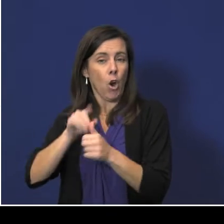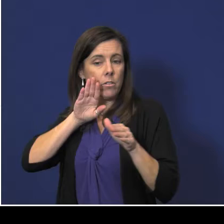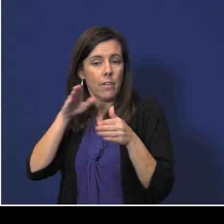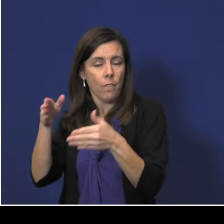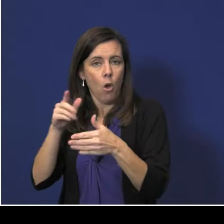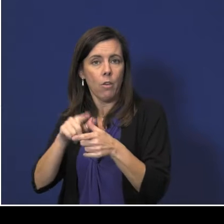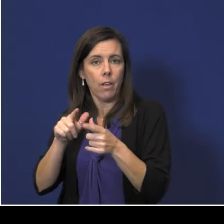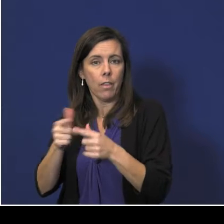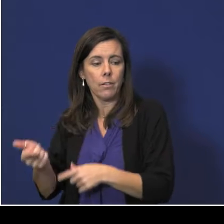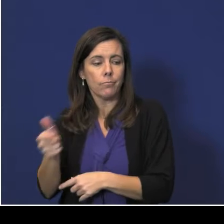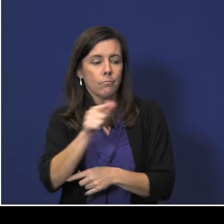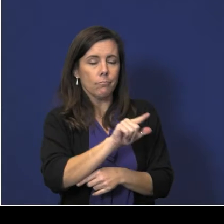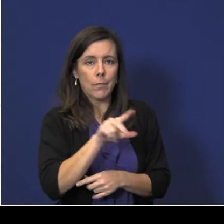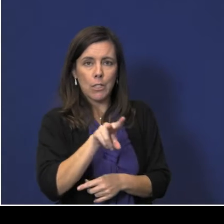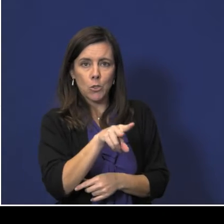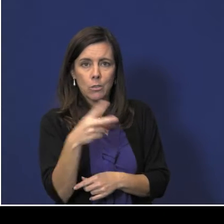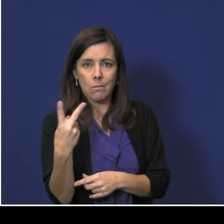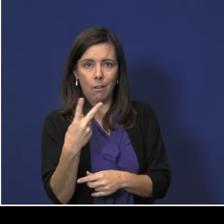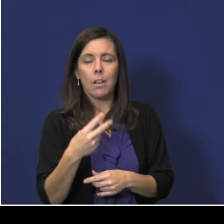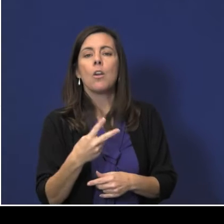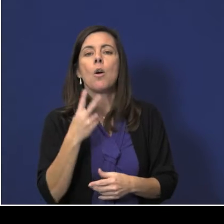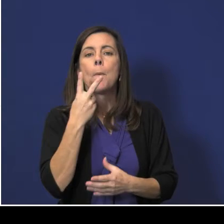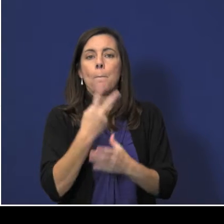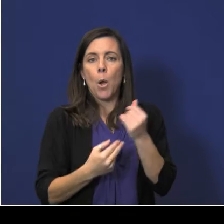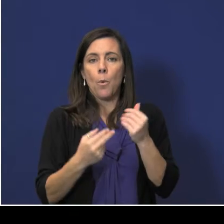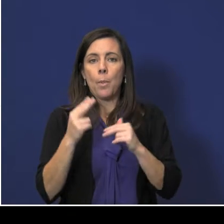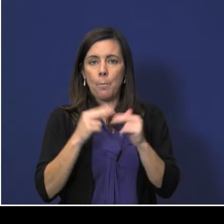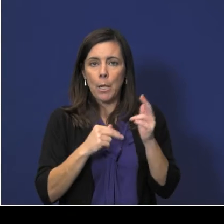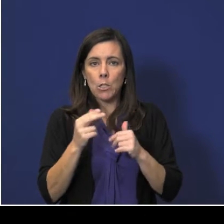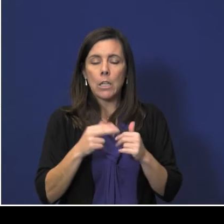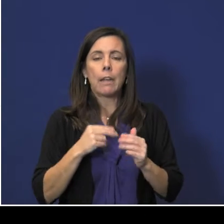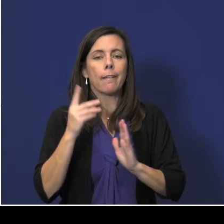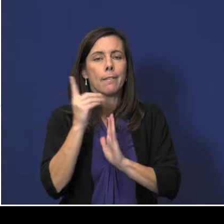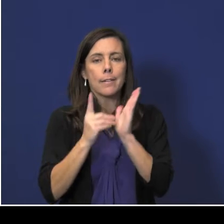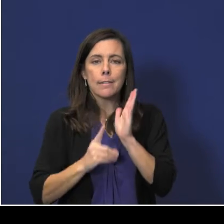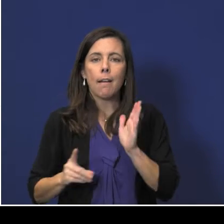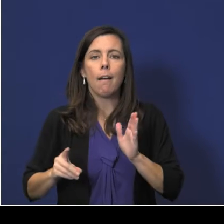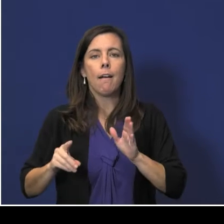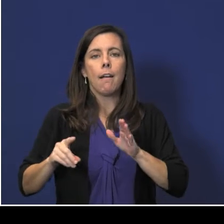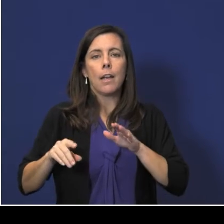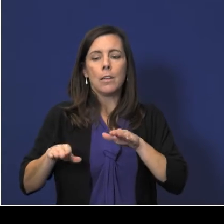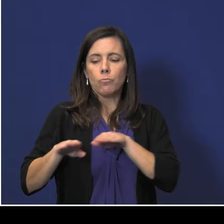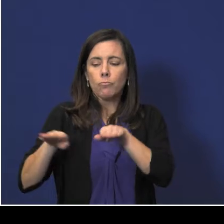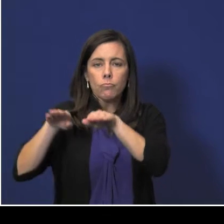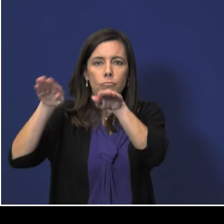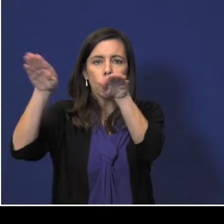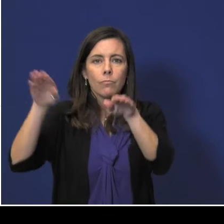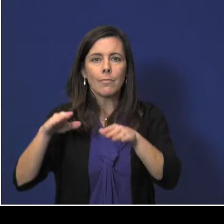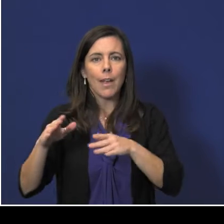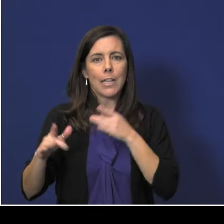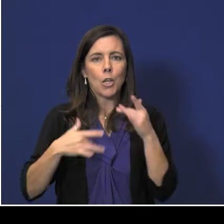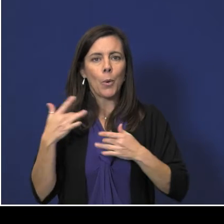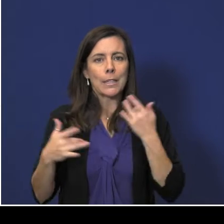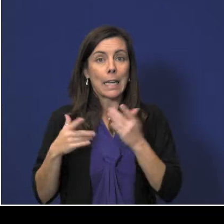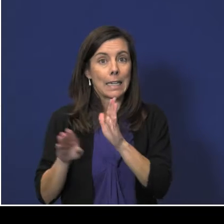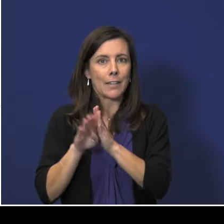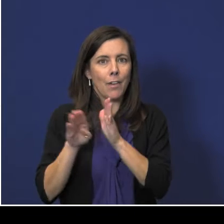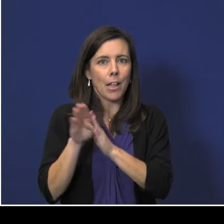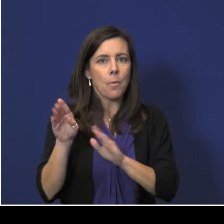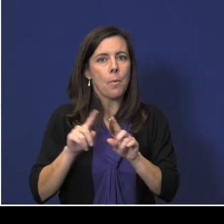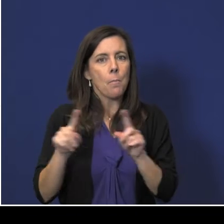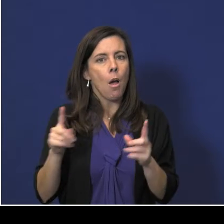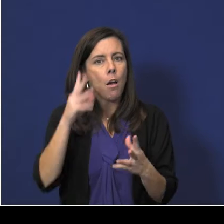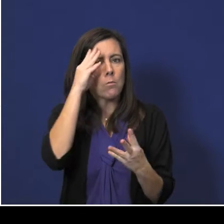both buildings, and the design, the floor plan, and some exciting design development. But we wanted you to know